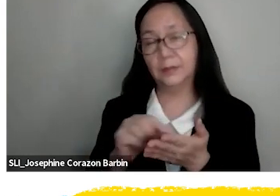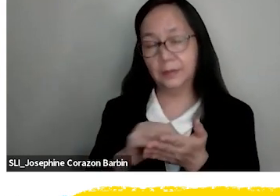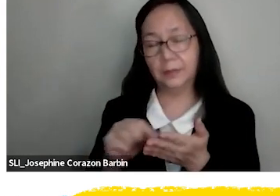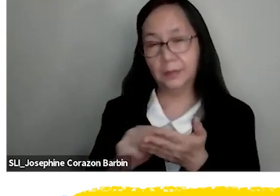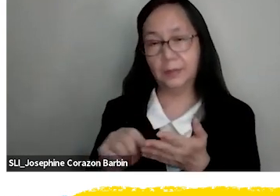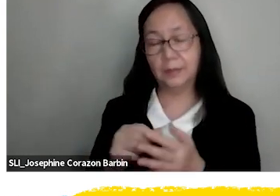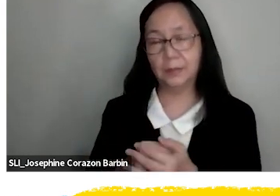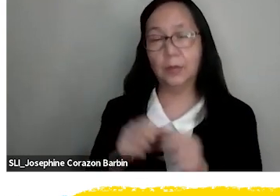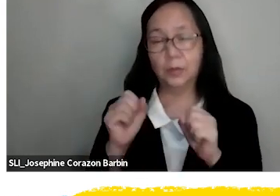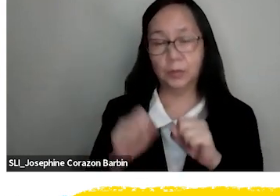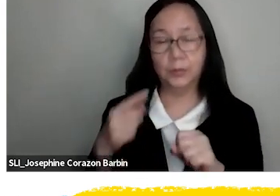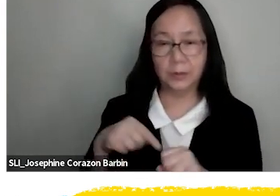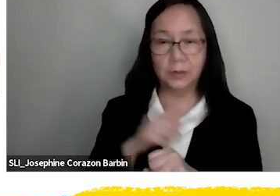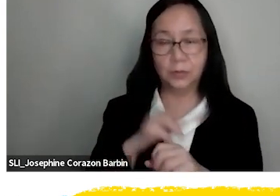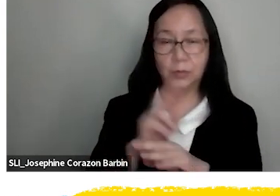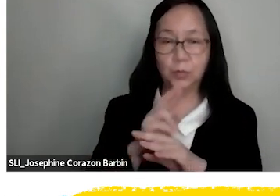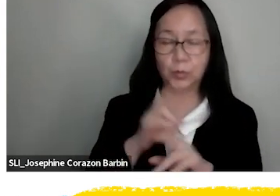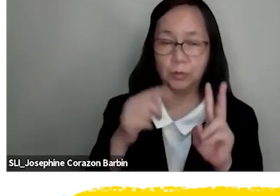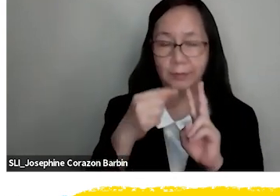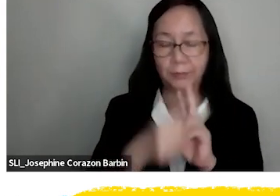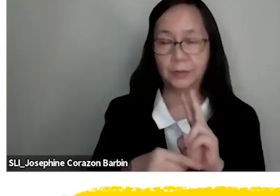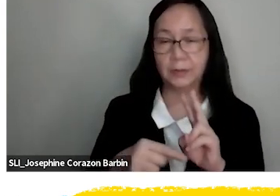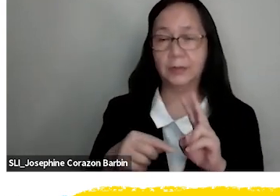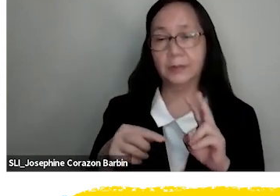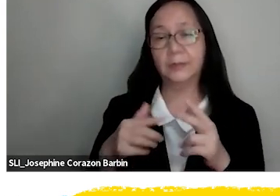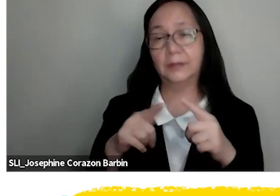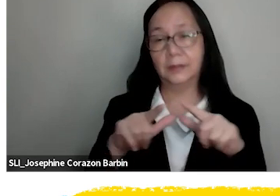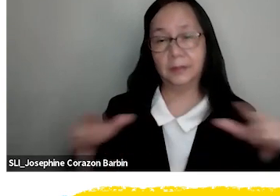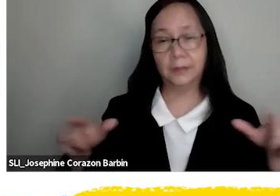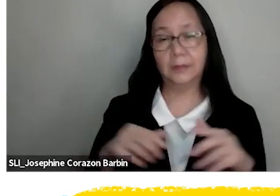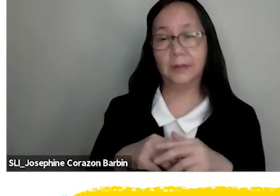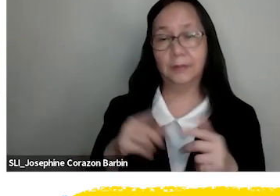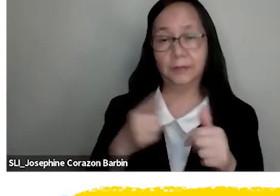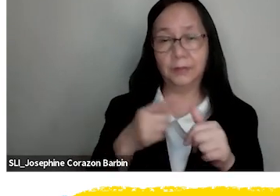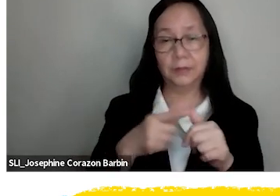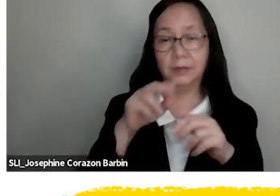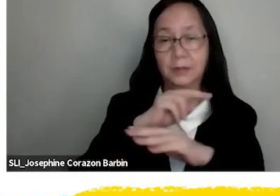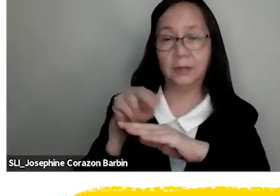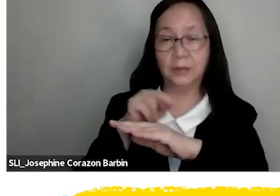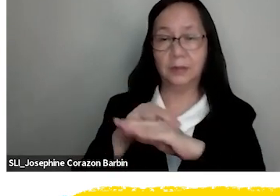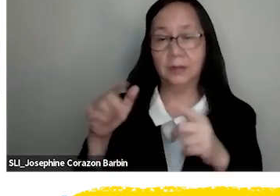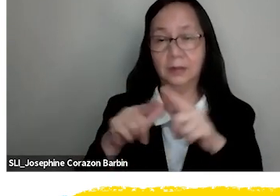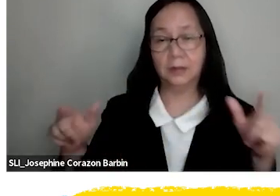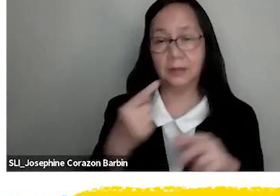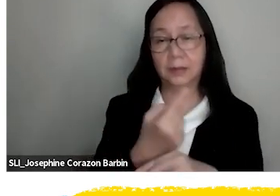two levels in parallel. The first one is the national level. Each